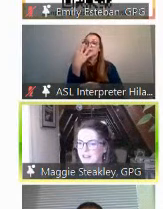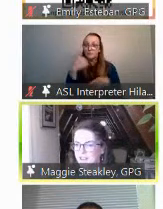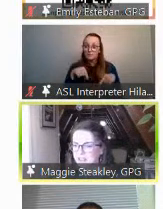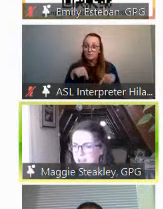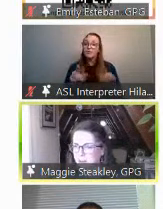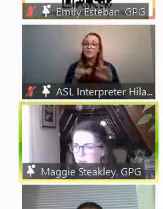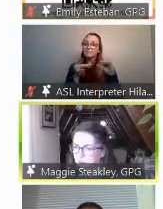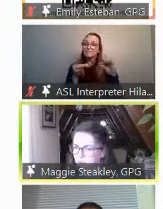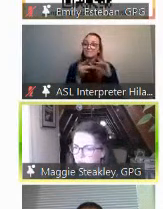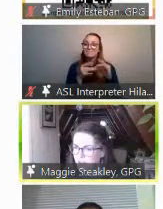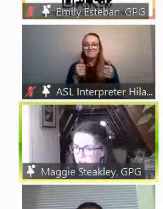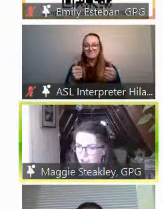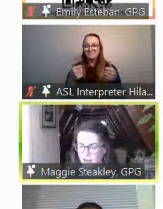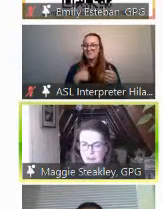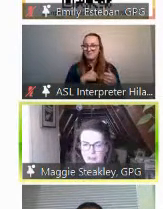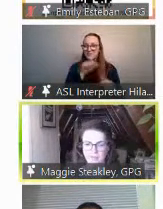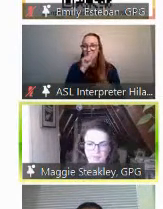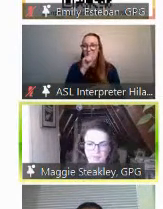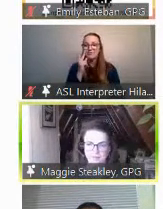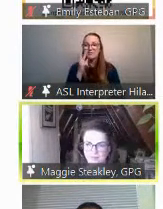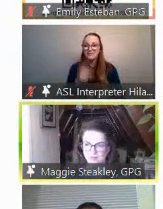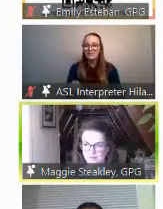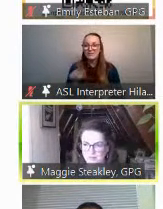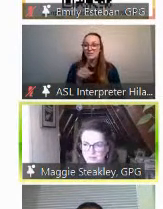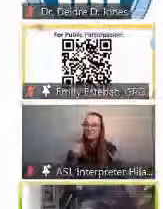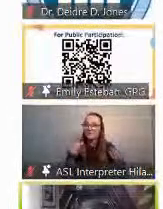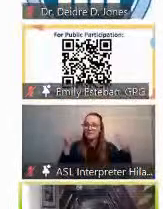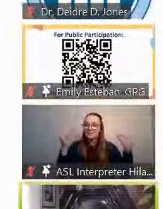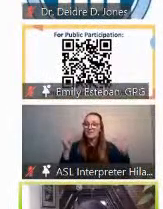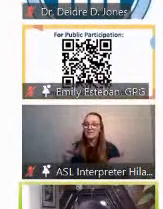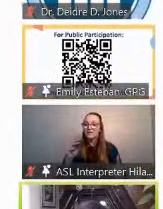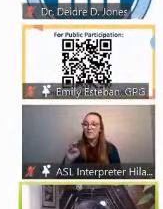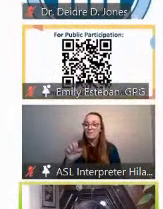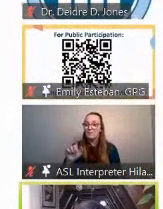that, I'll ask Melissa Bunch to jump in.